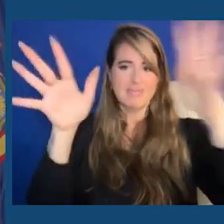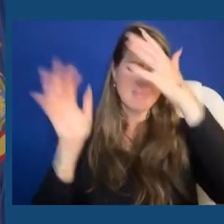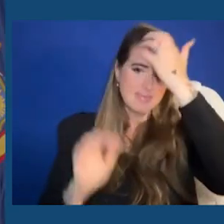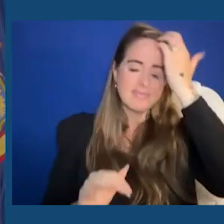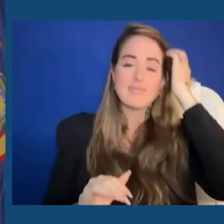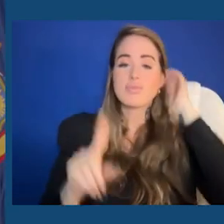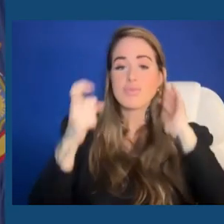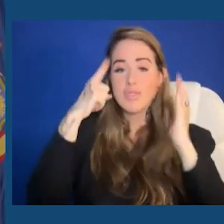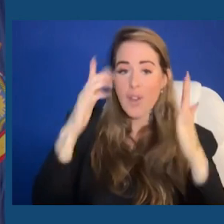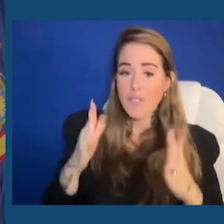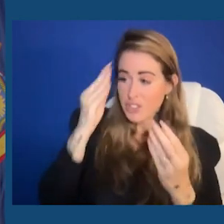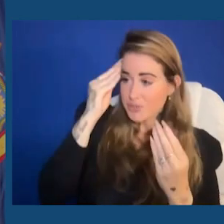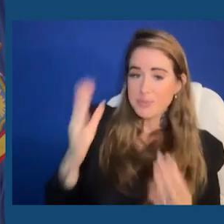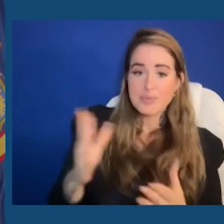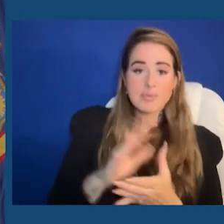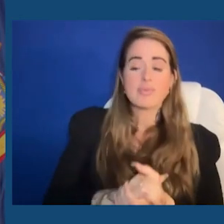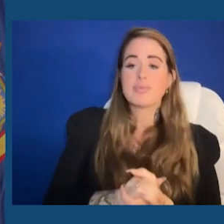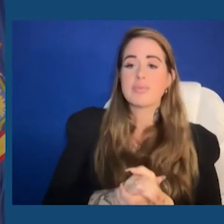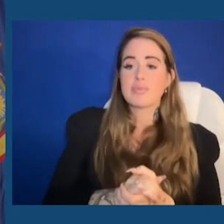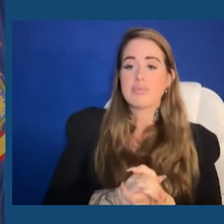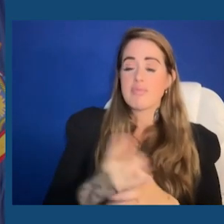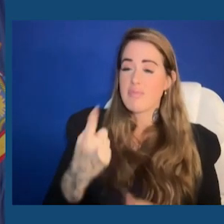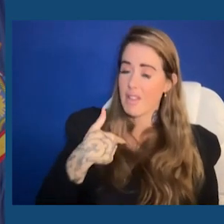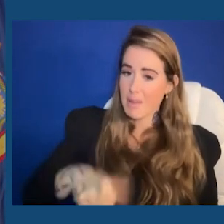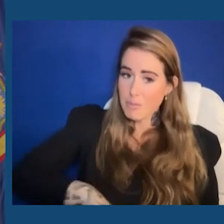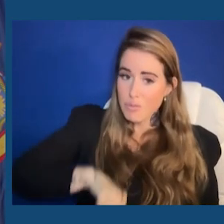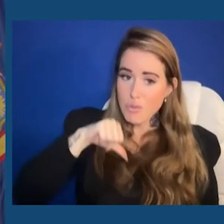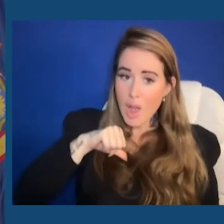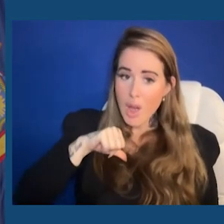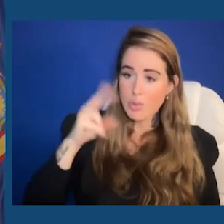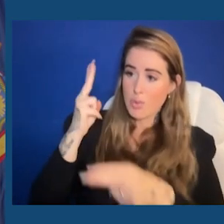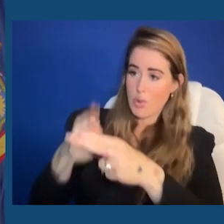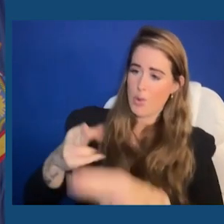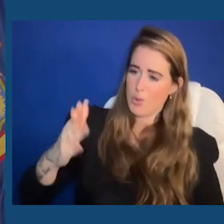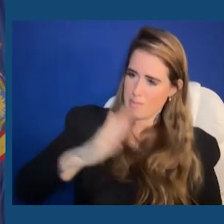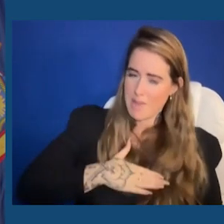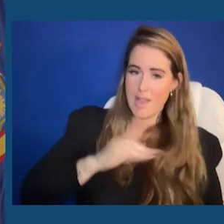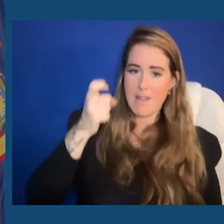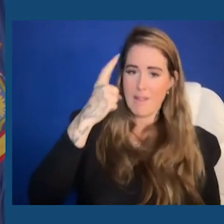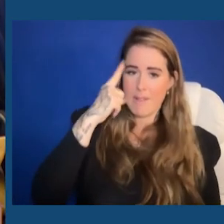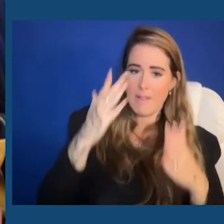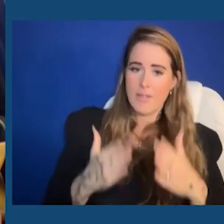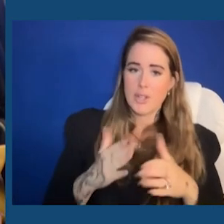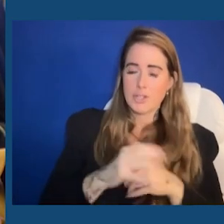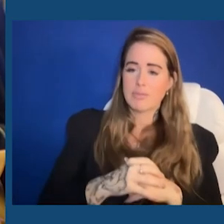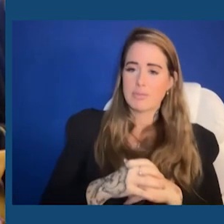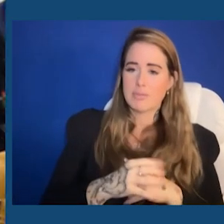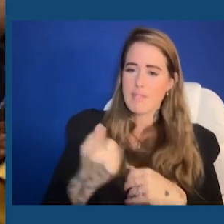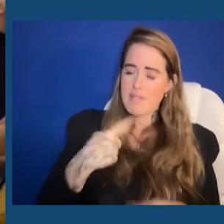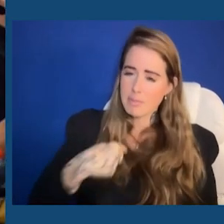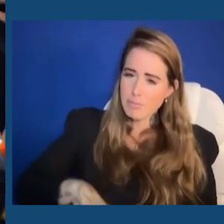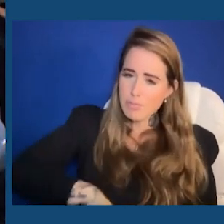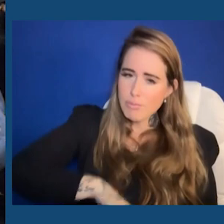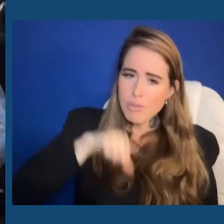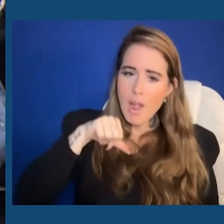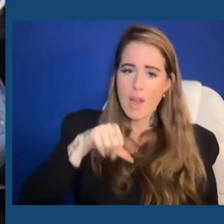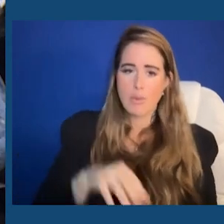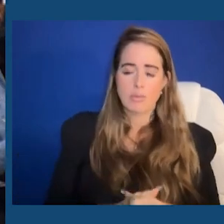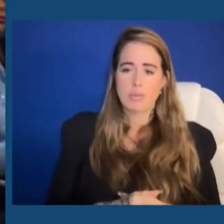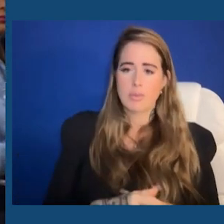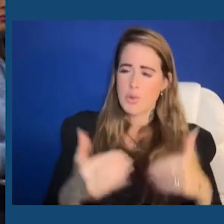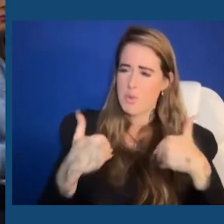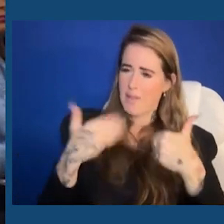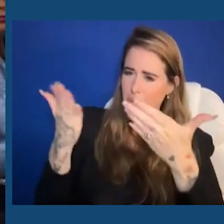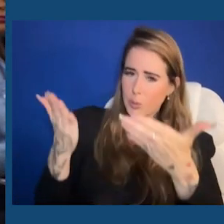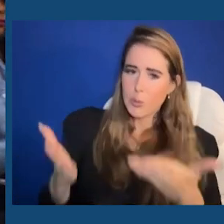Governor, I am proud to call you my governor. I am proud to have you